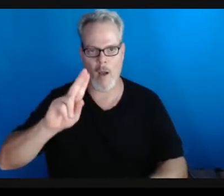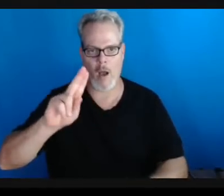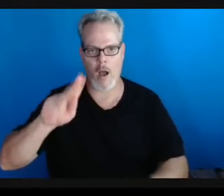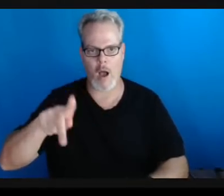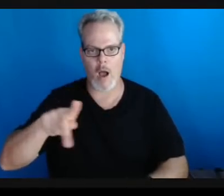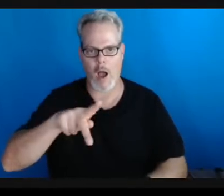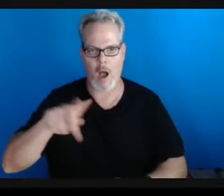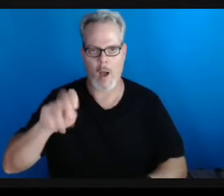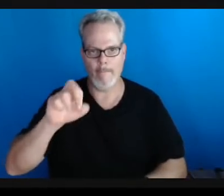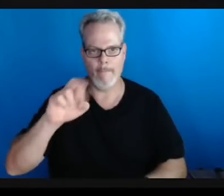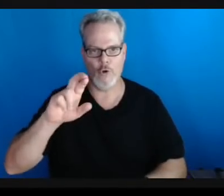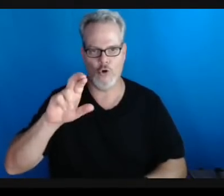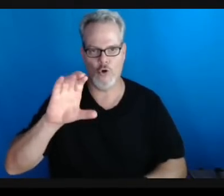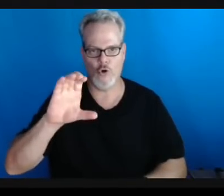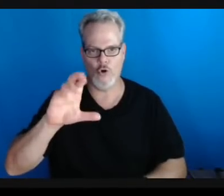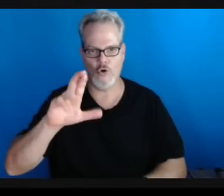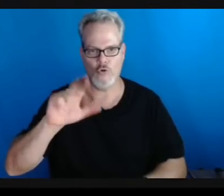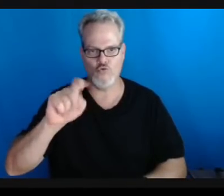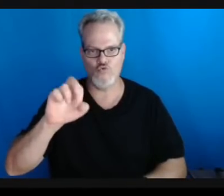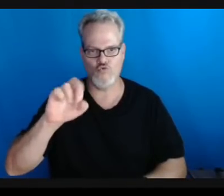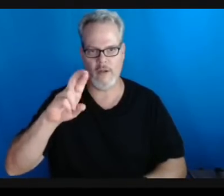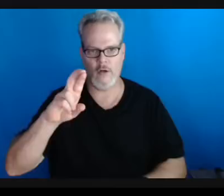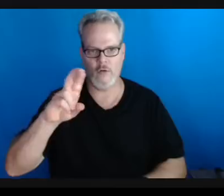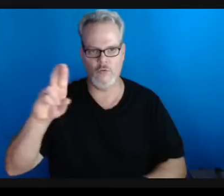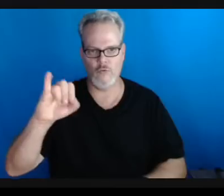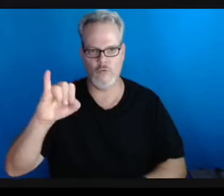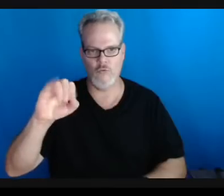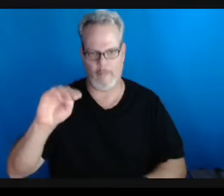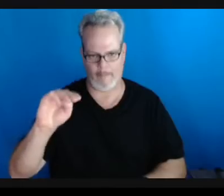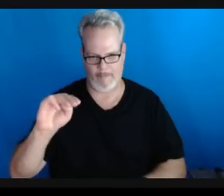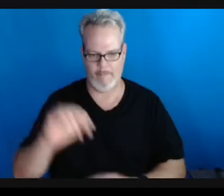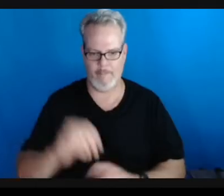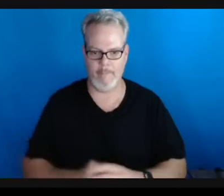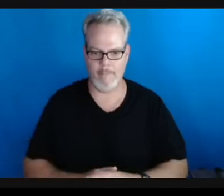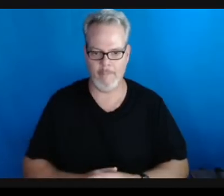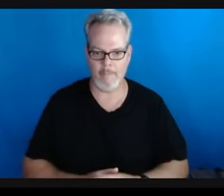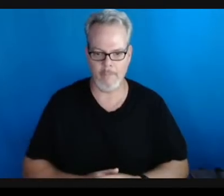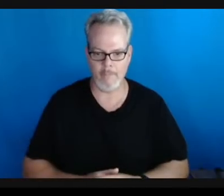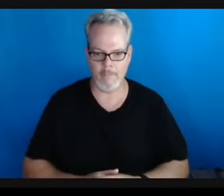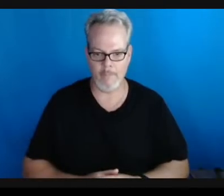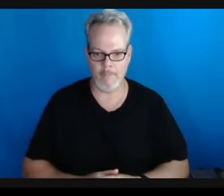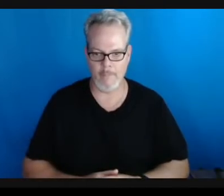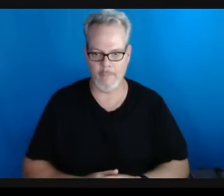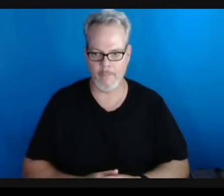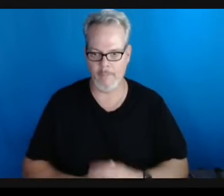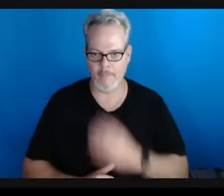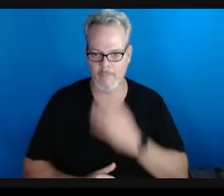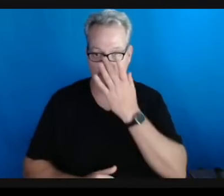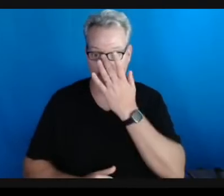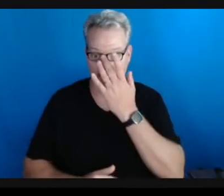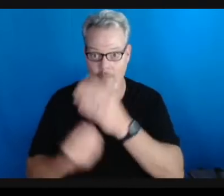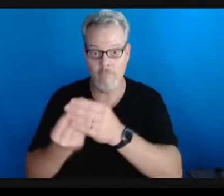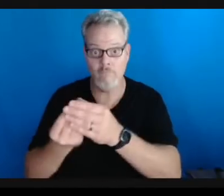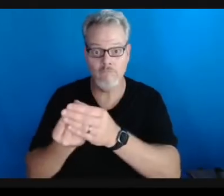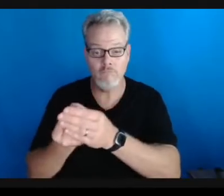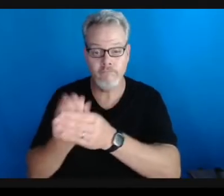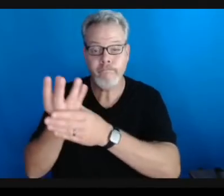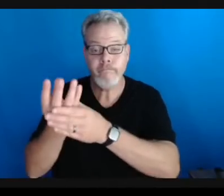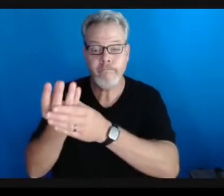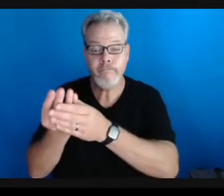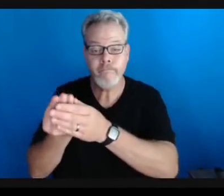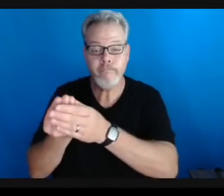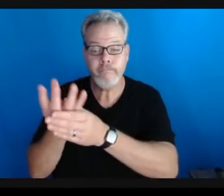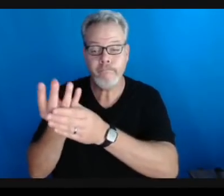rising cycles. Looks like it's going to overflow there at some point there. Those fountains in there, the